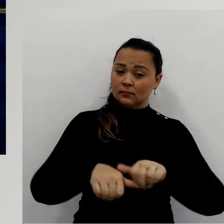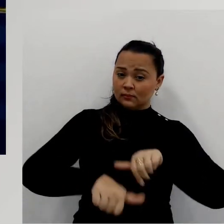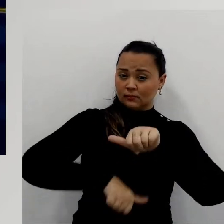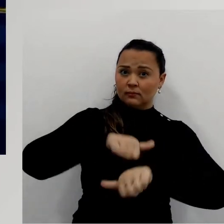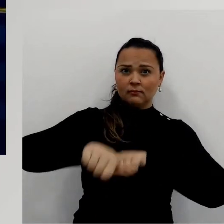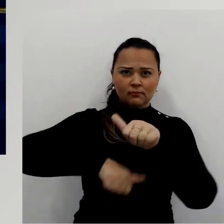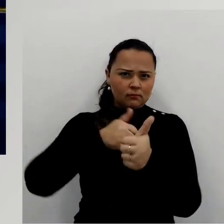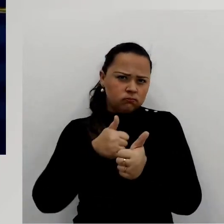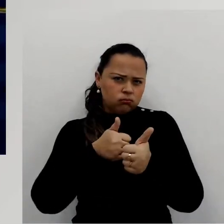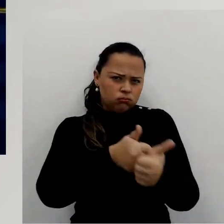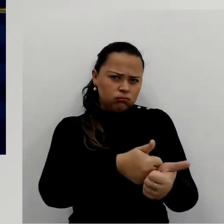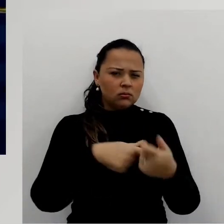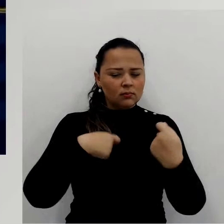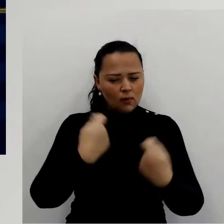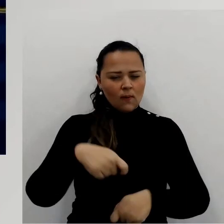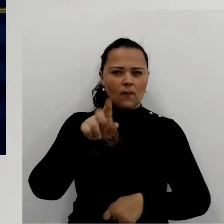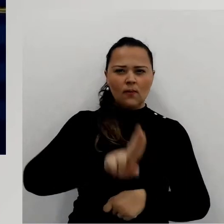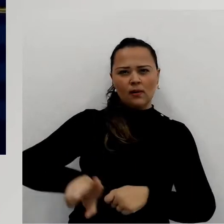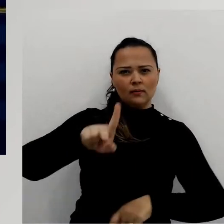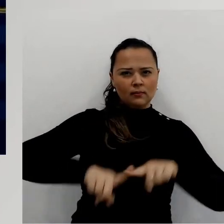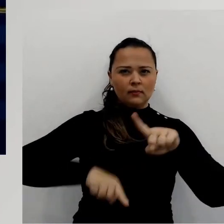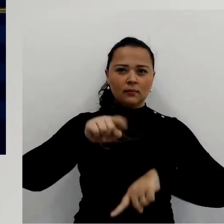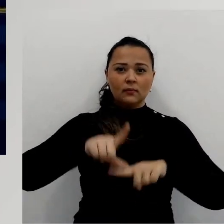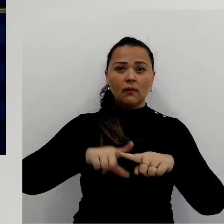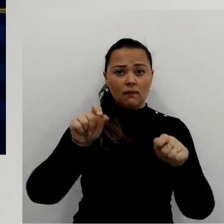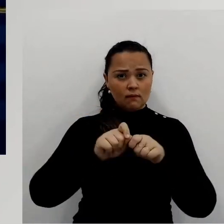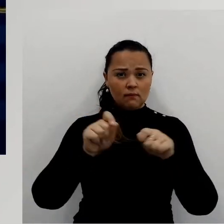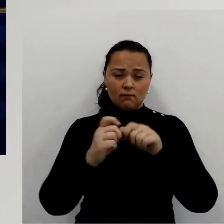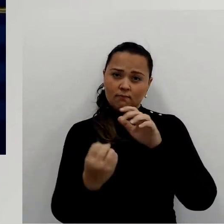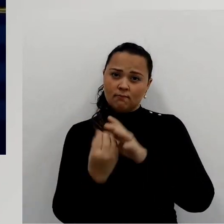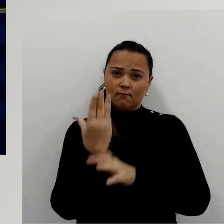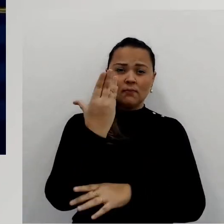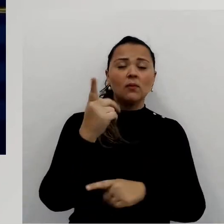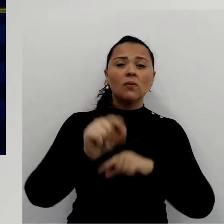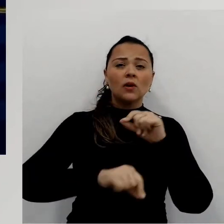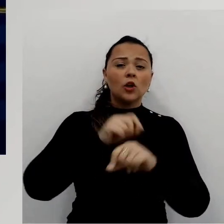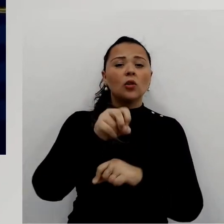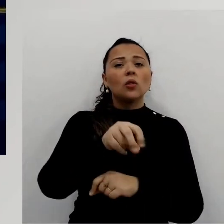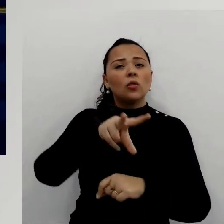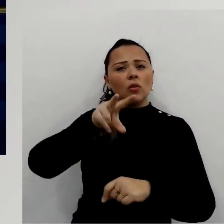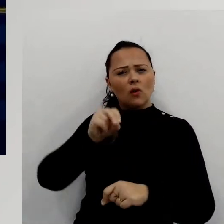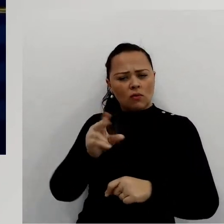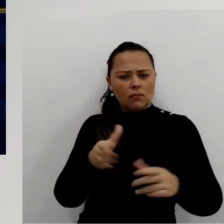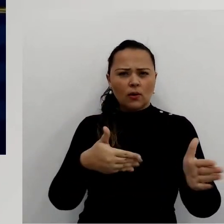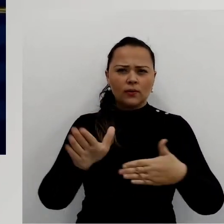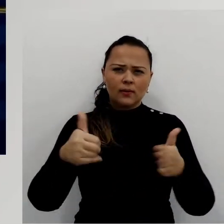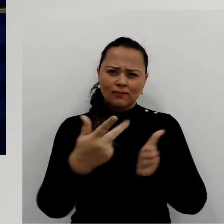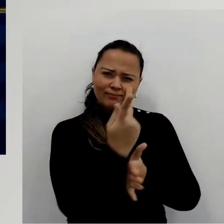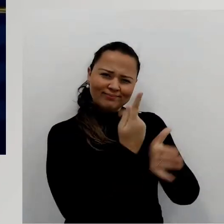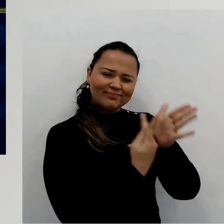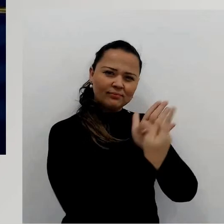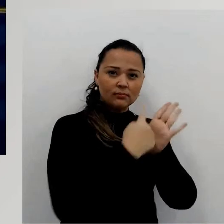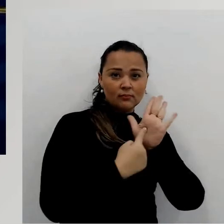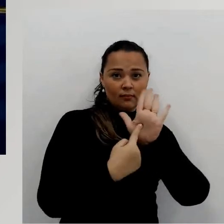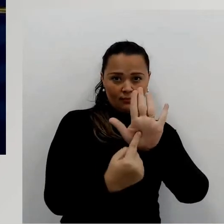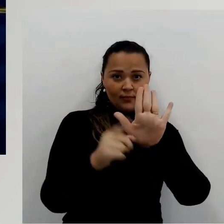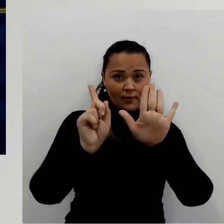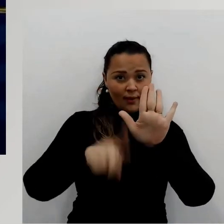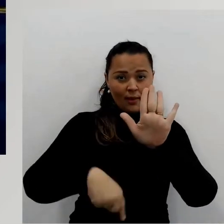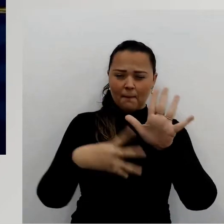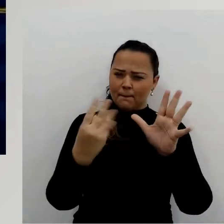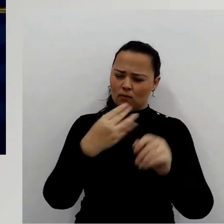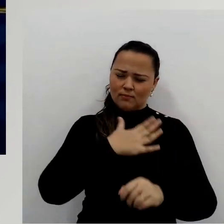Graphic Market with the consumption segments, infograph products, and the new position of